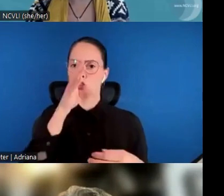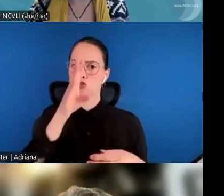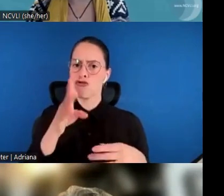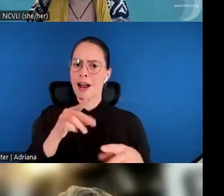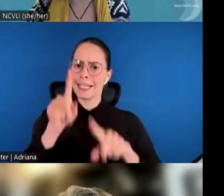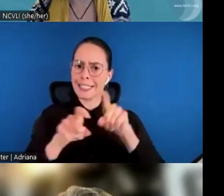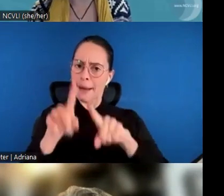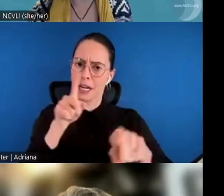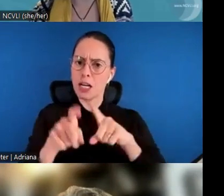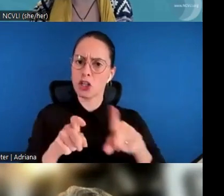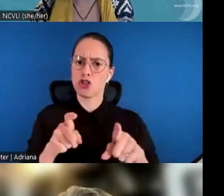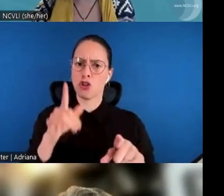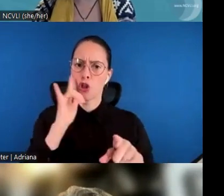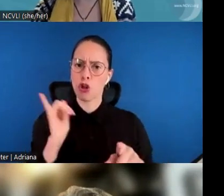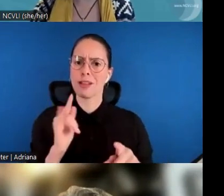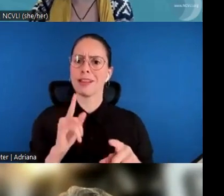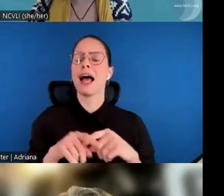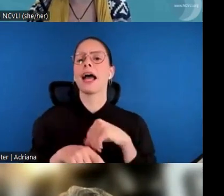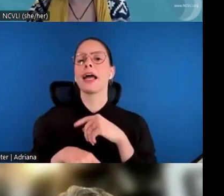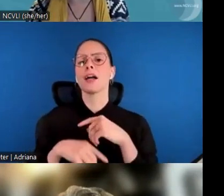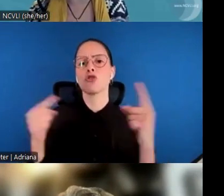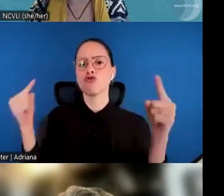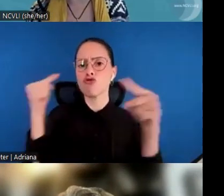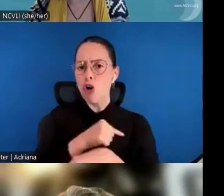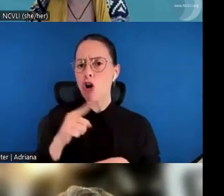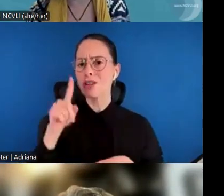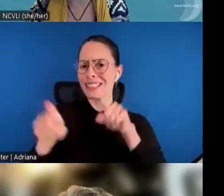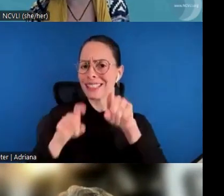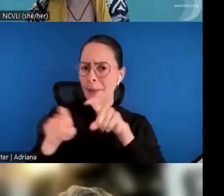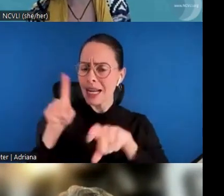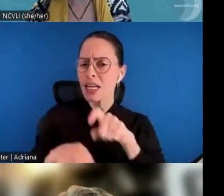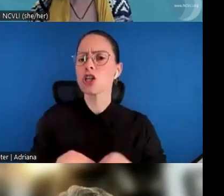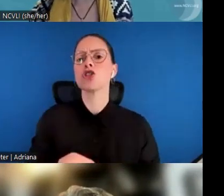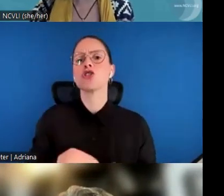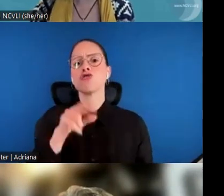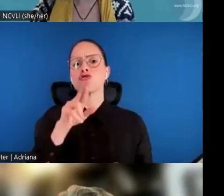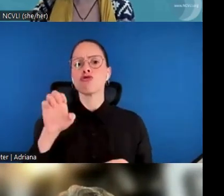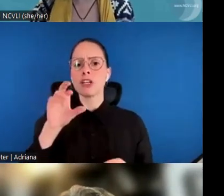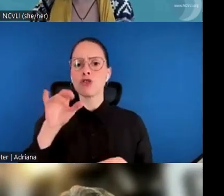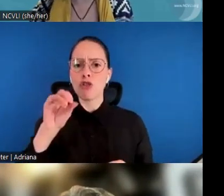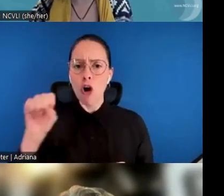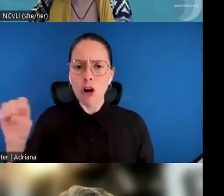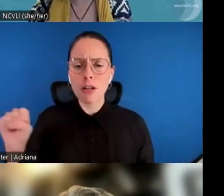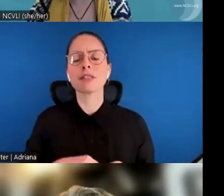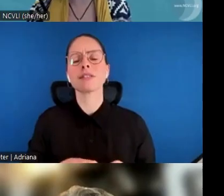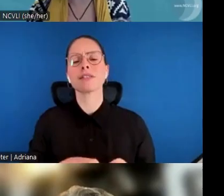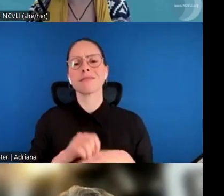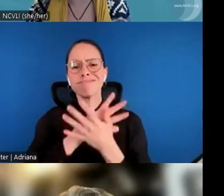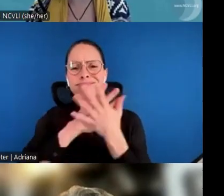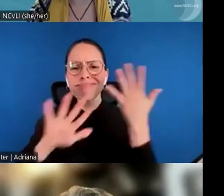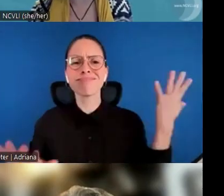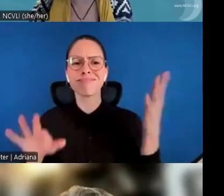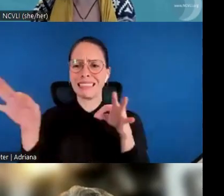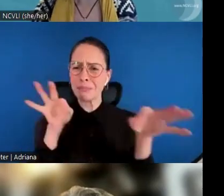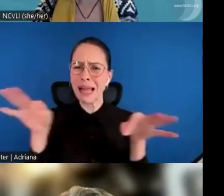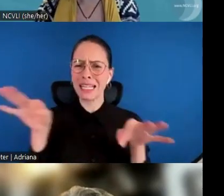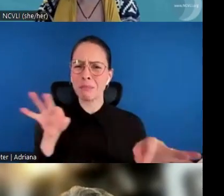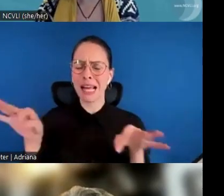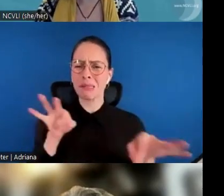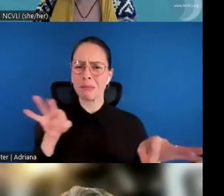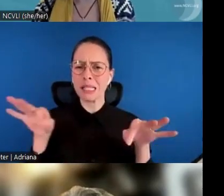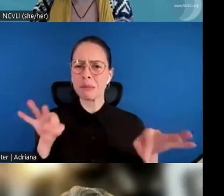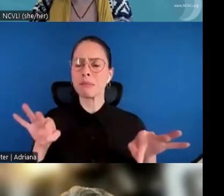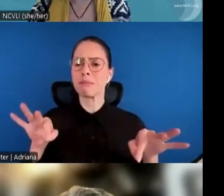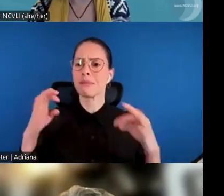a cross-examination is. This is what a redirect is and a recross. To have someone there to explain those things to you